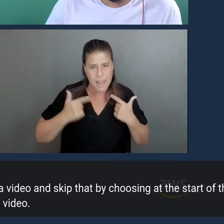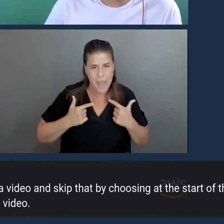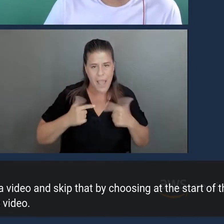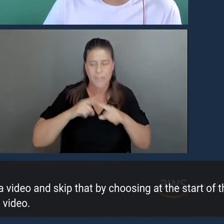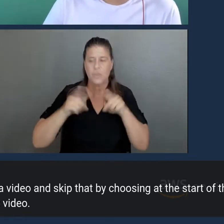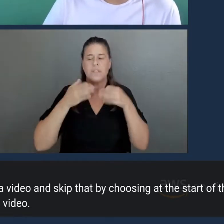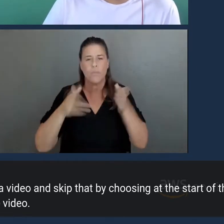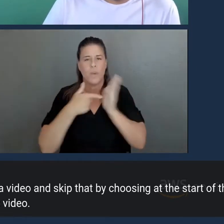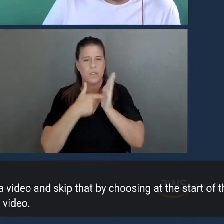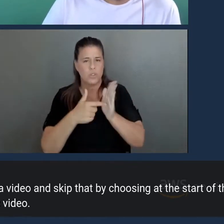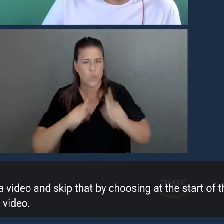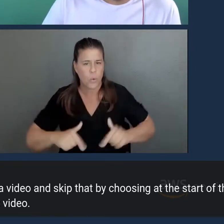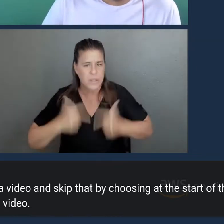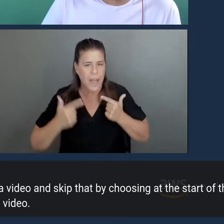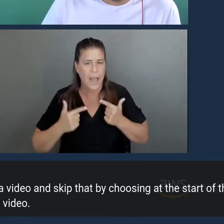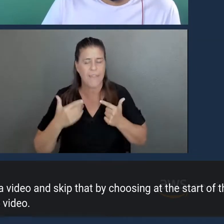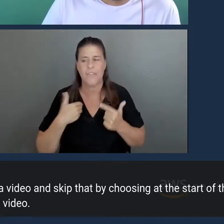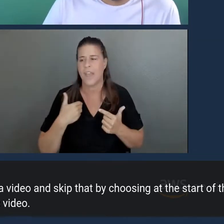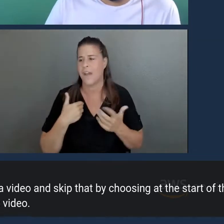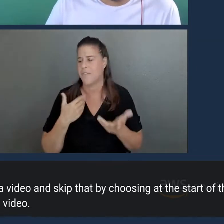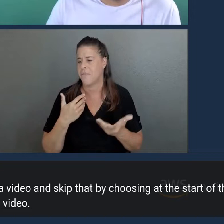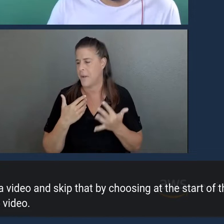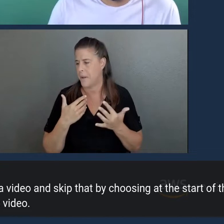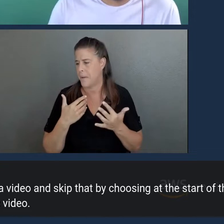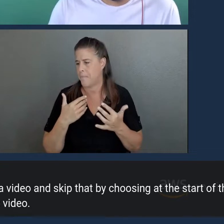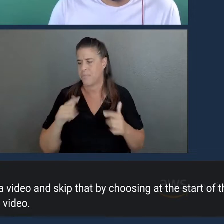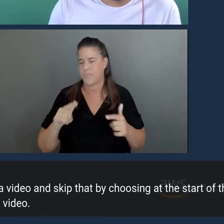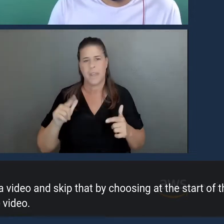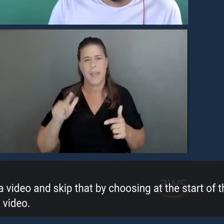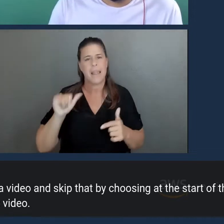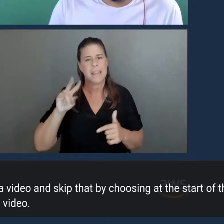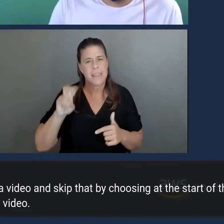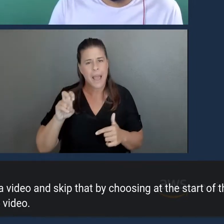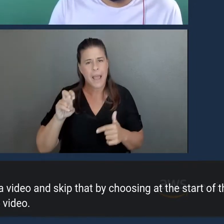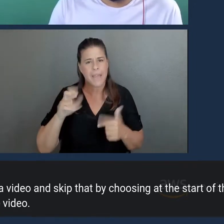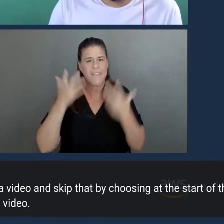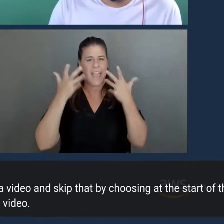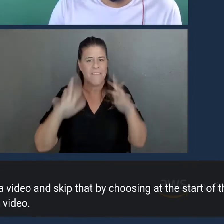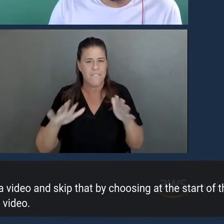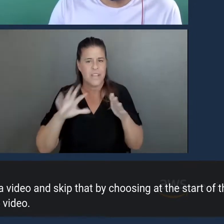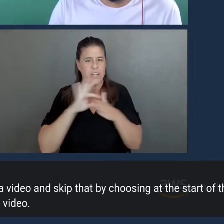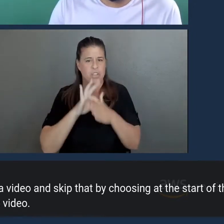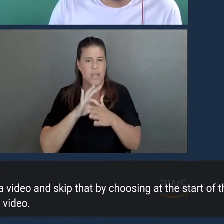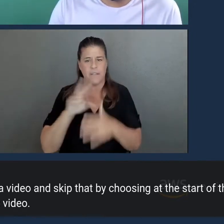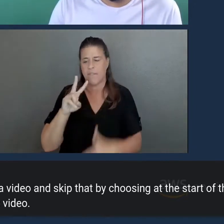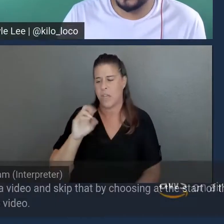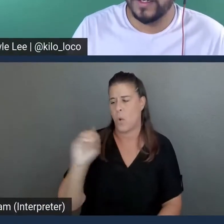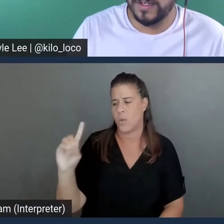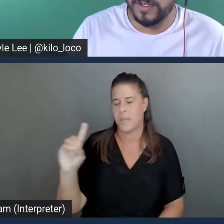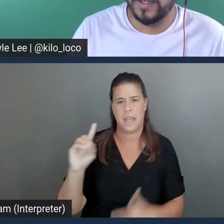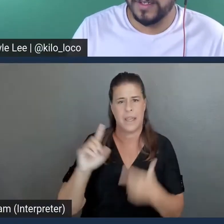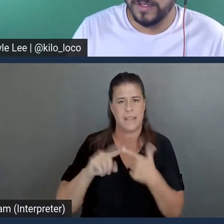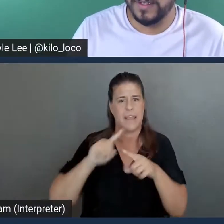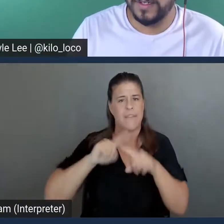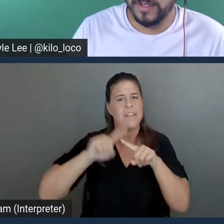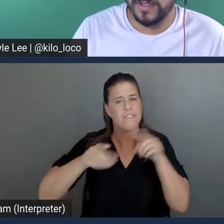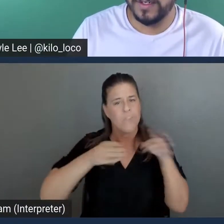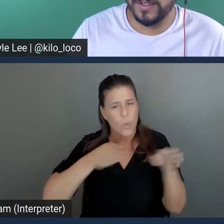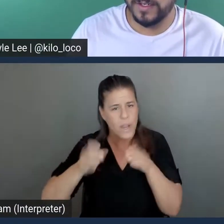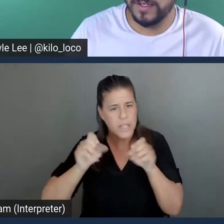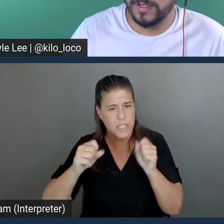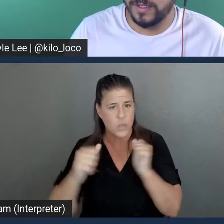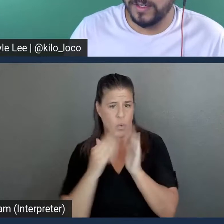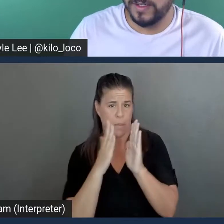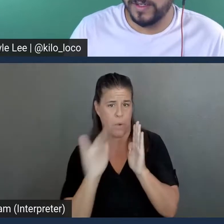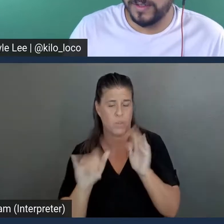live. There's actually live and finished content, so VOD. There's definitely different ways you would want to approach